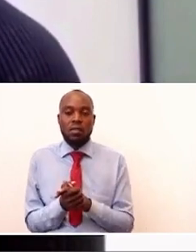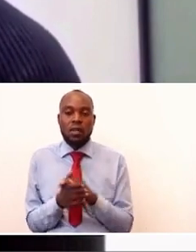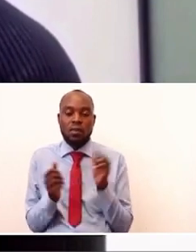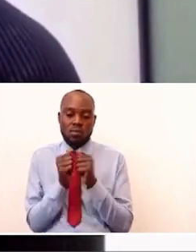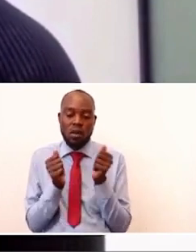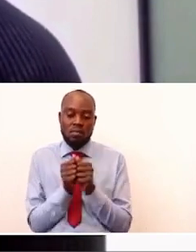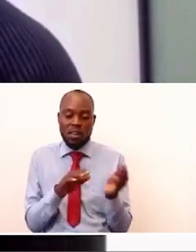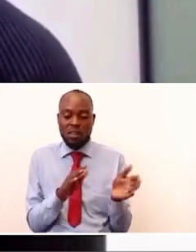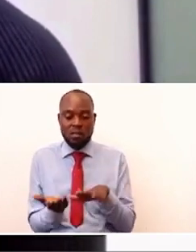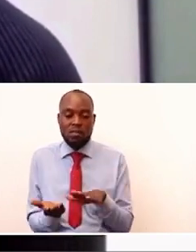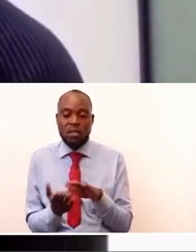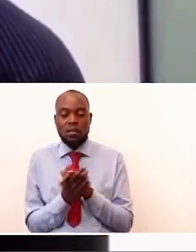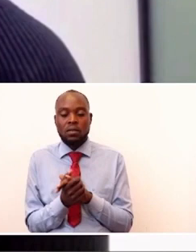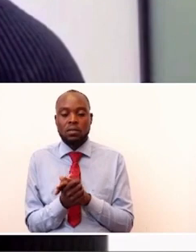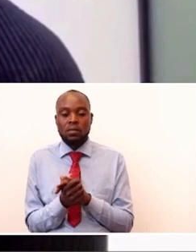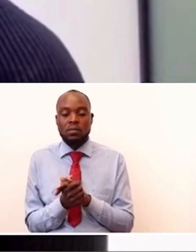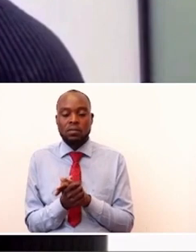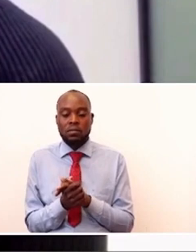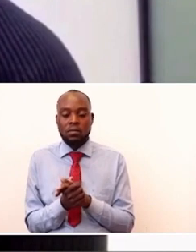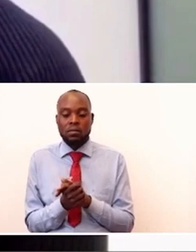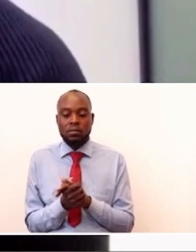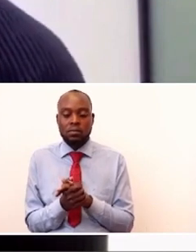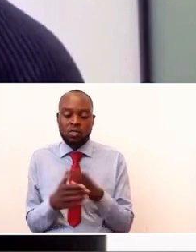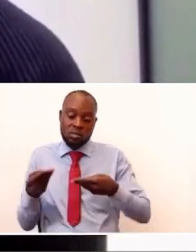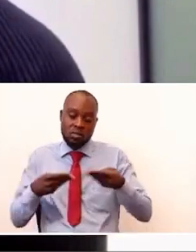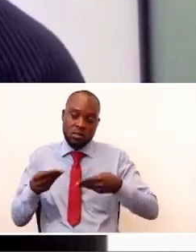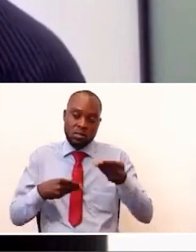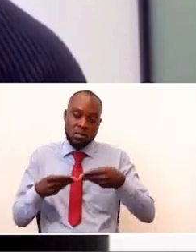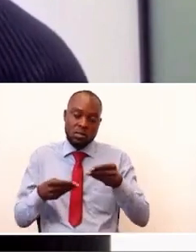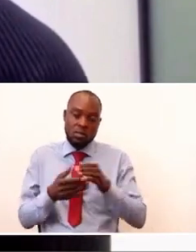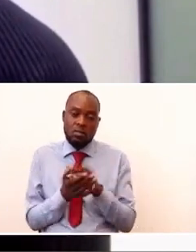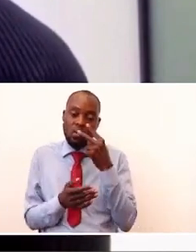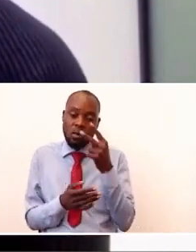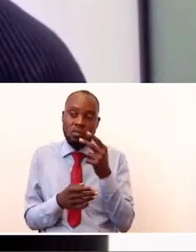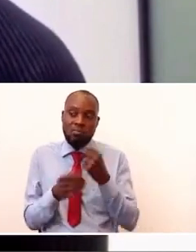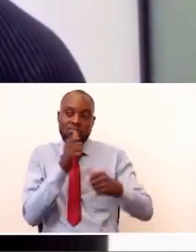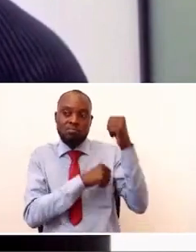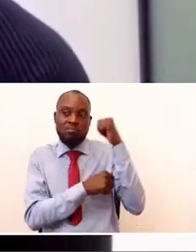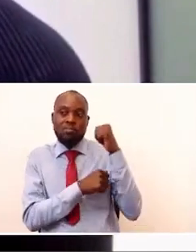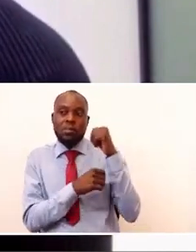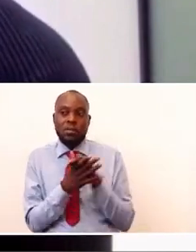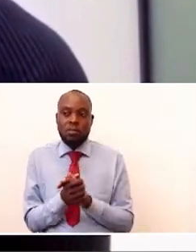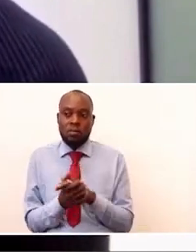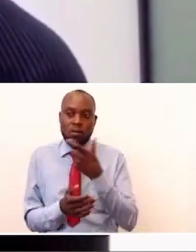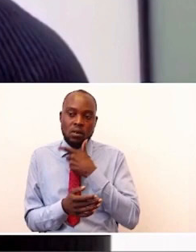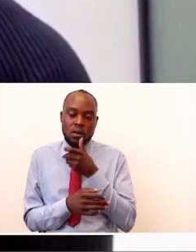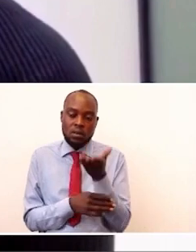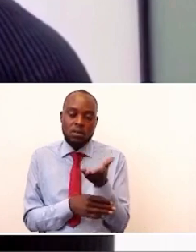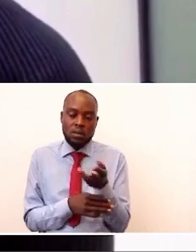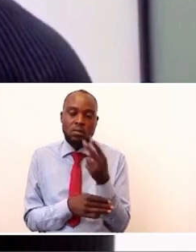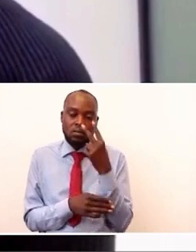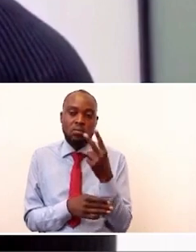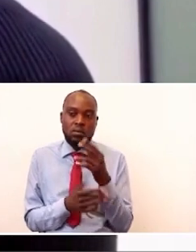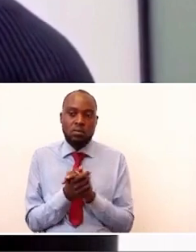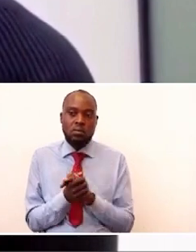died. I think 67 people died in that raid. And when you look back at the case and, just following the case